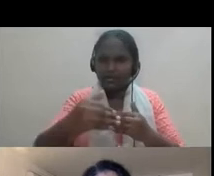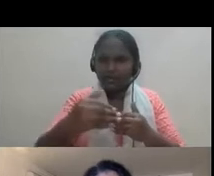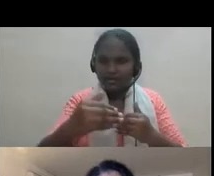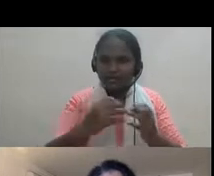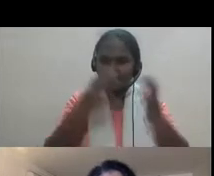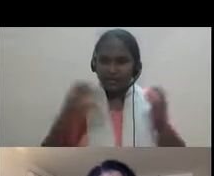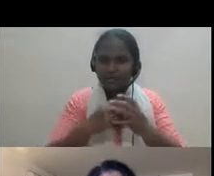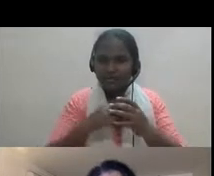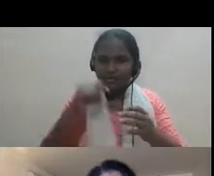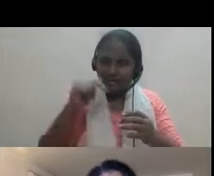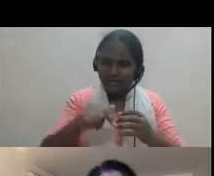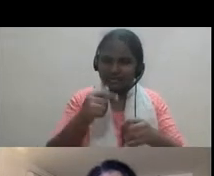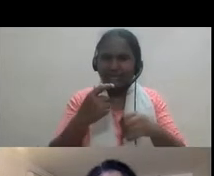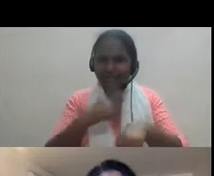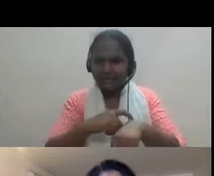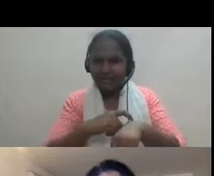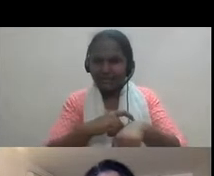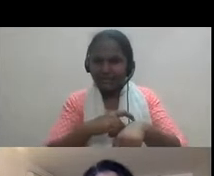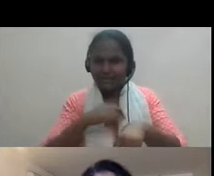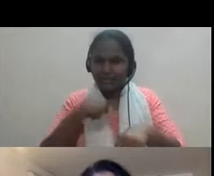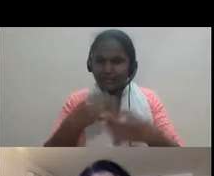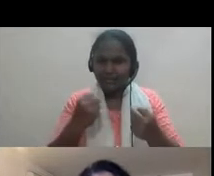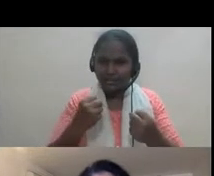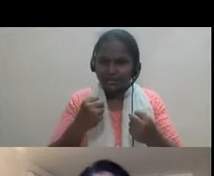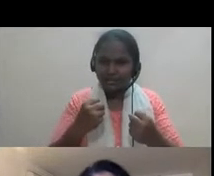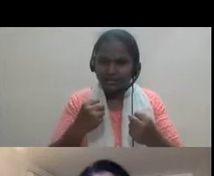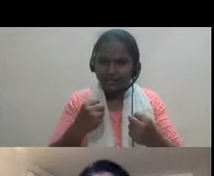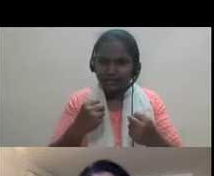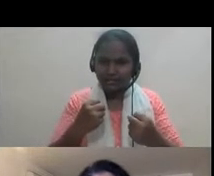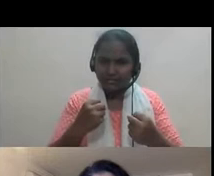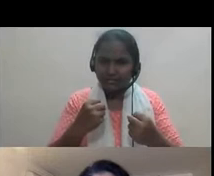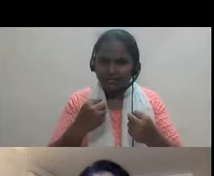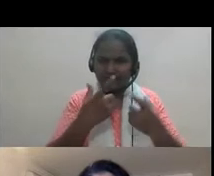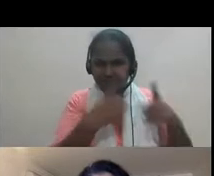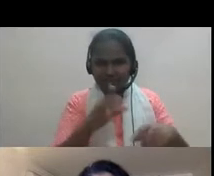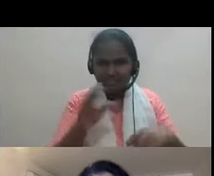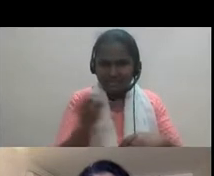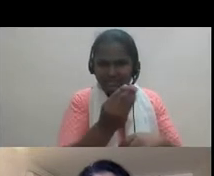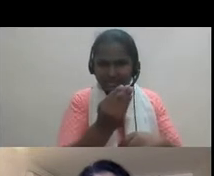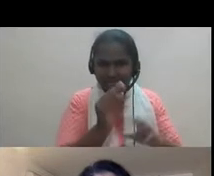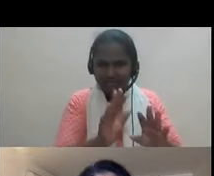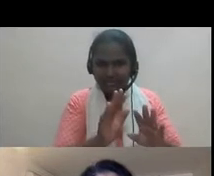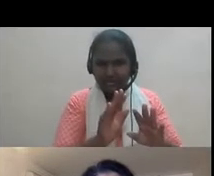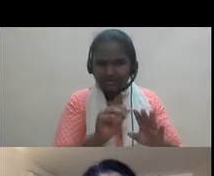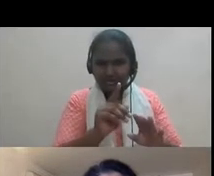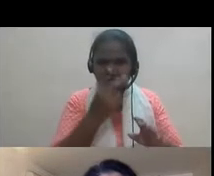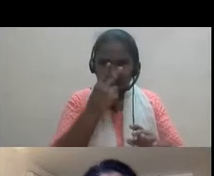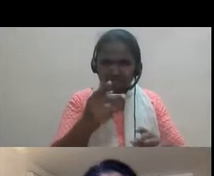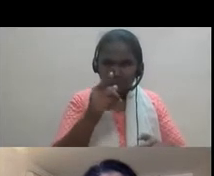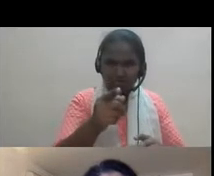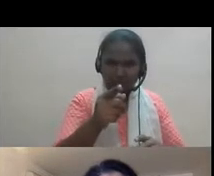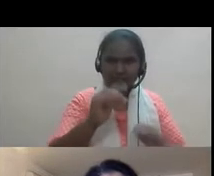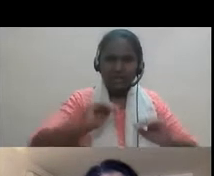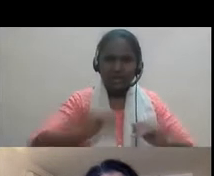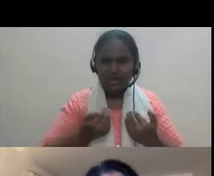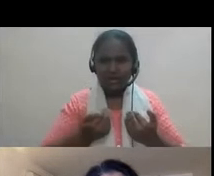myth in Argentine culture. Perhaps you can leave that slide a minute, Ruti, because there you can see how